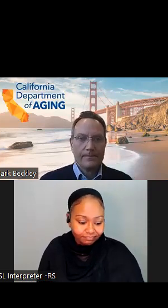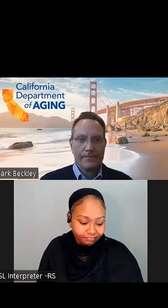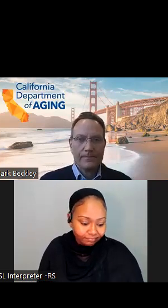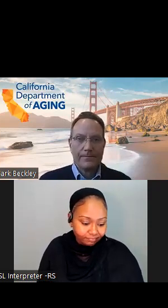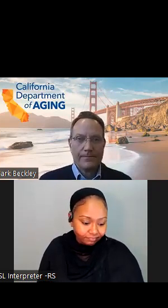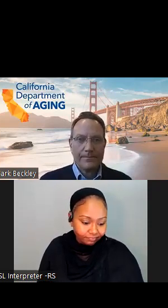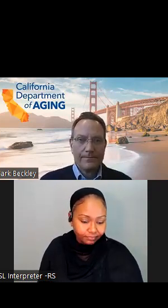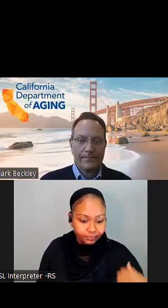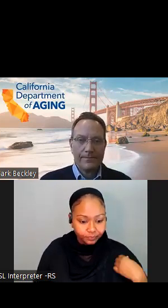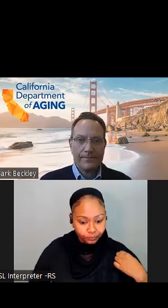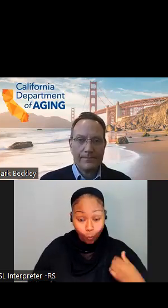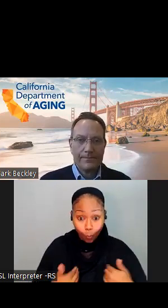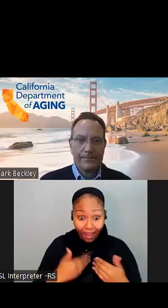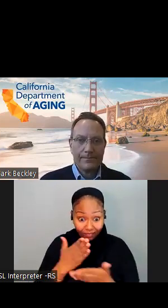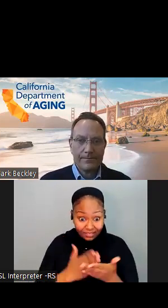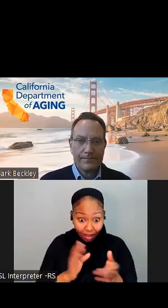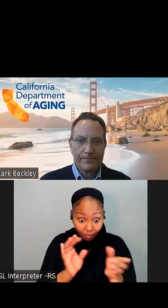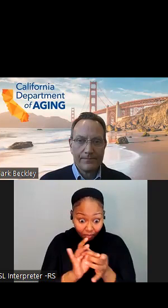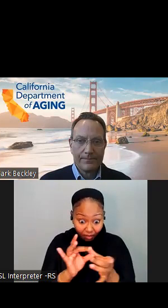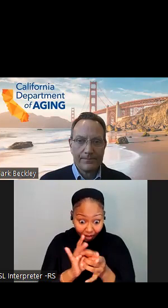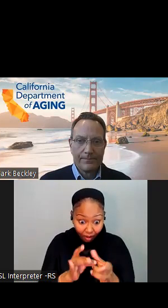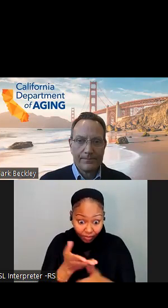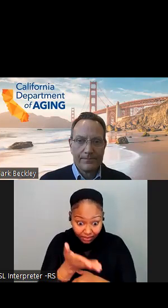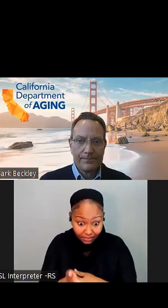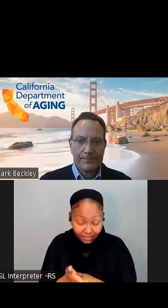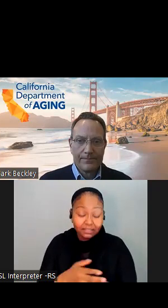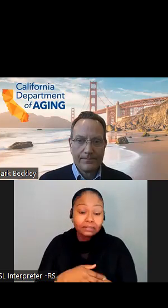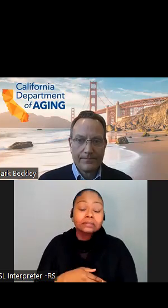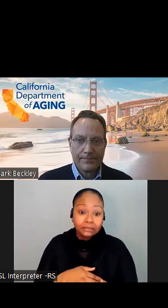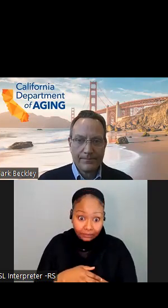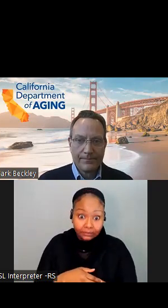Great, and we have some comments in the chat on this one already.